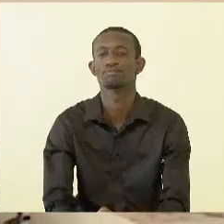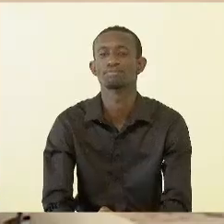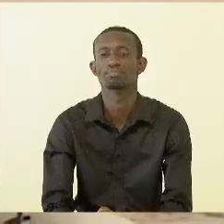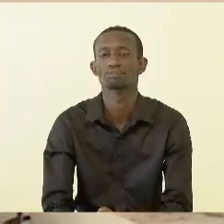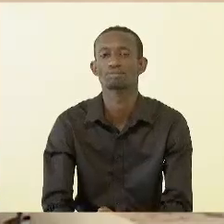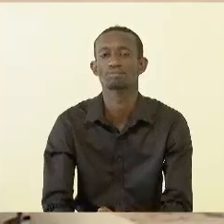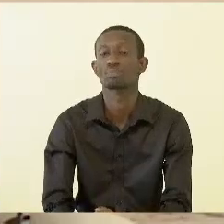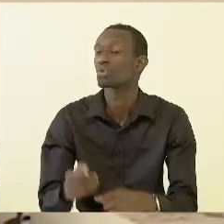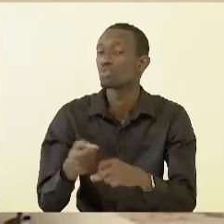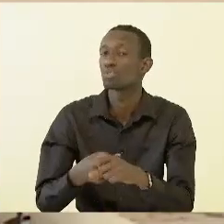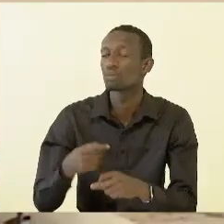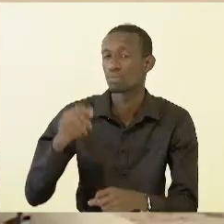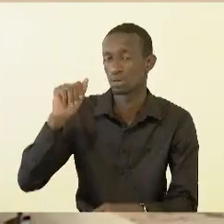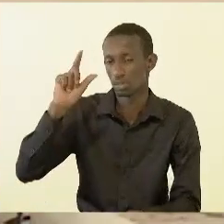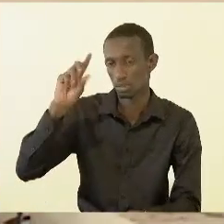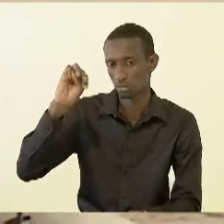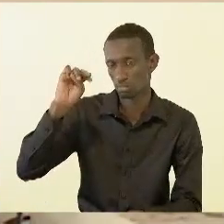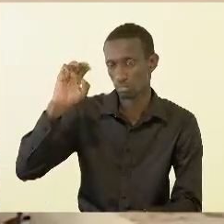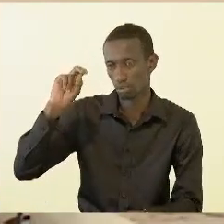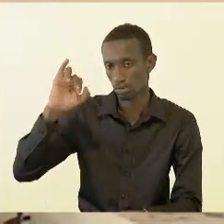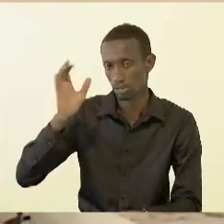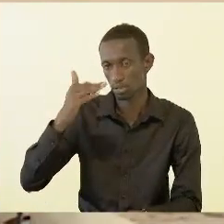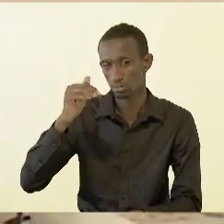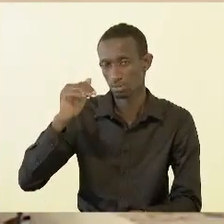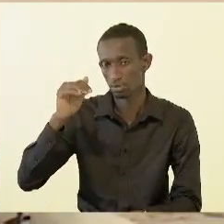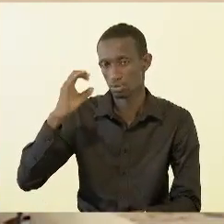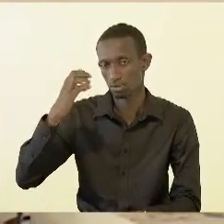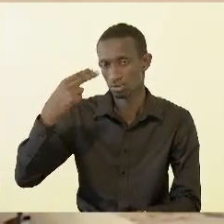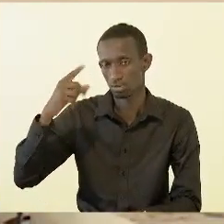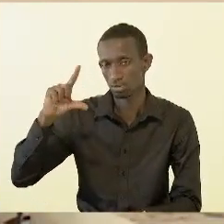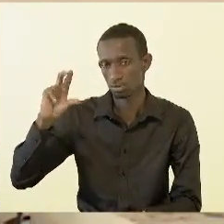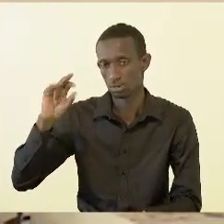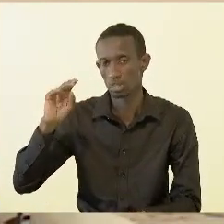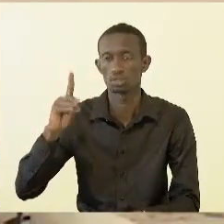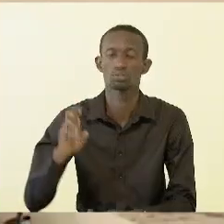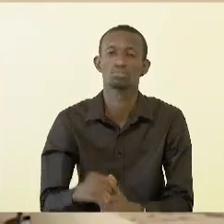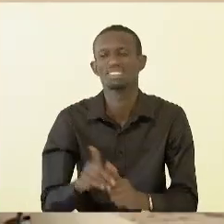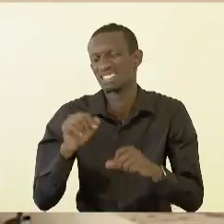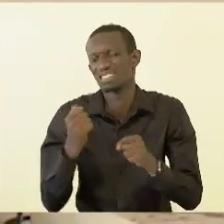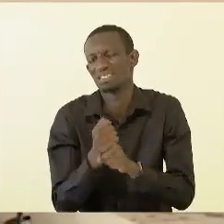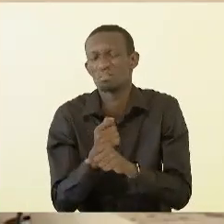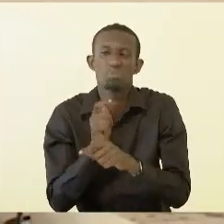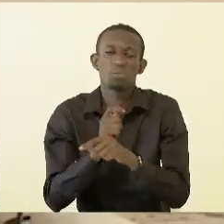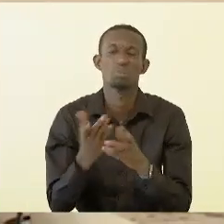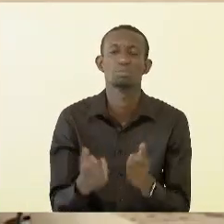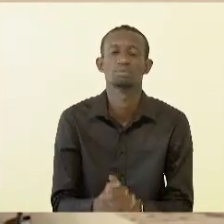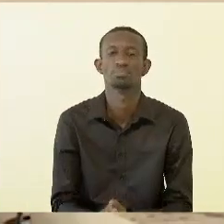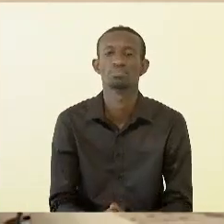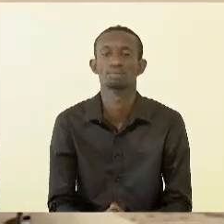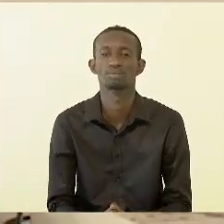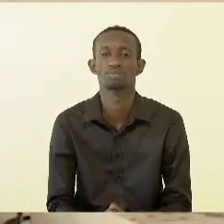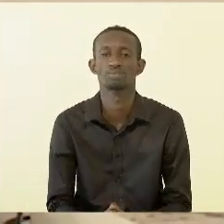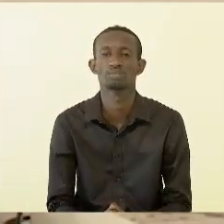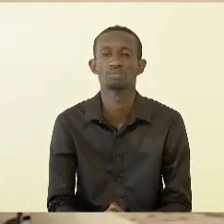are preparing hydrogen chloride, we can be able to test whether. So the